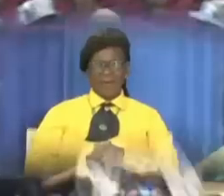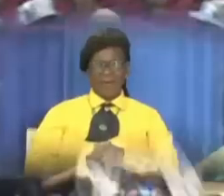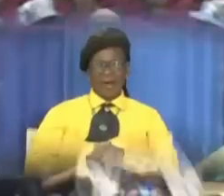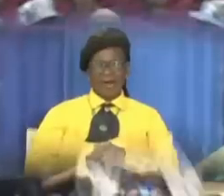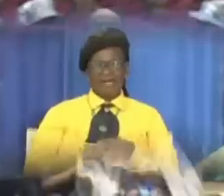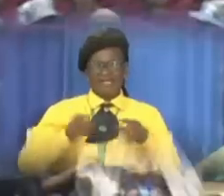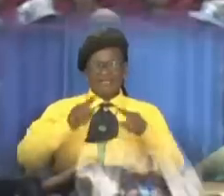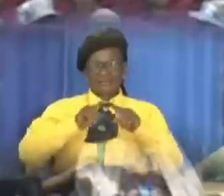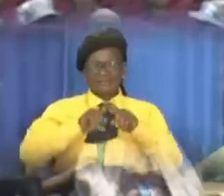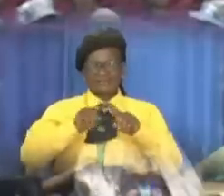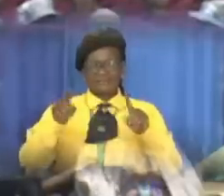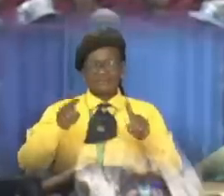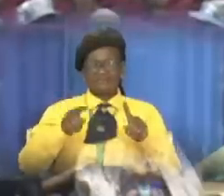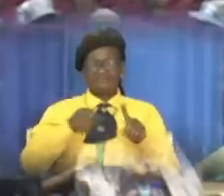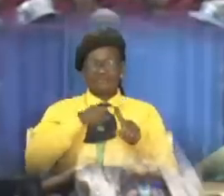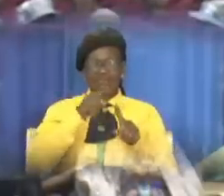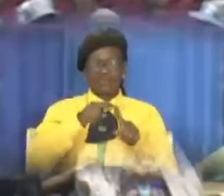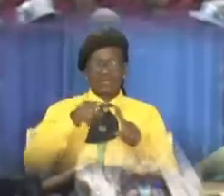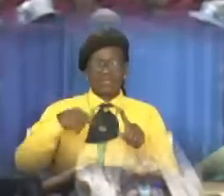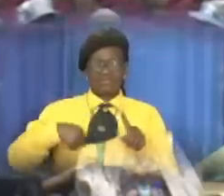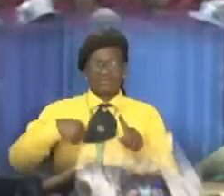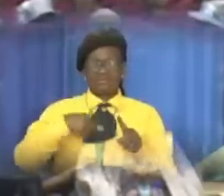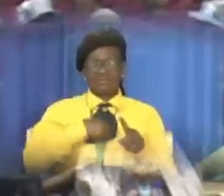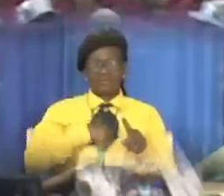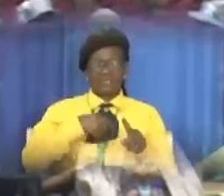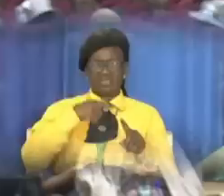But when we say,